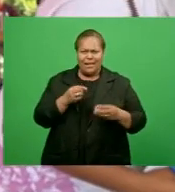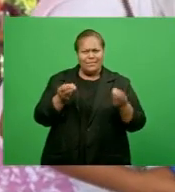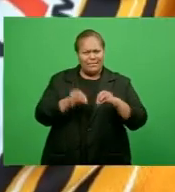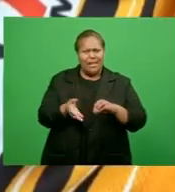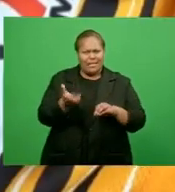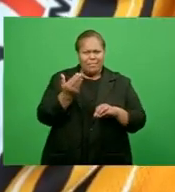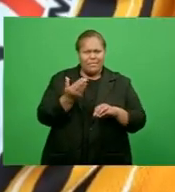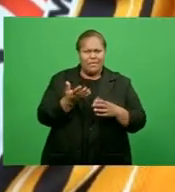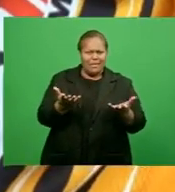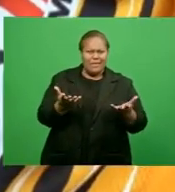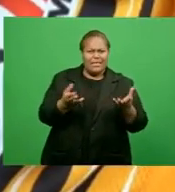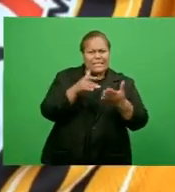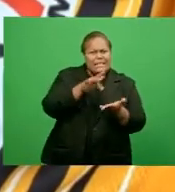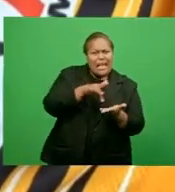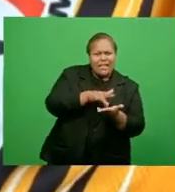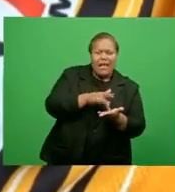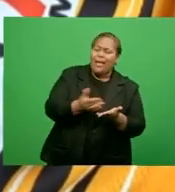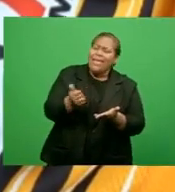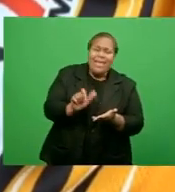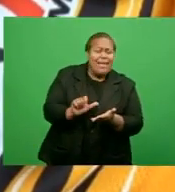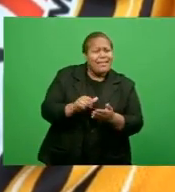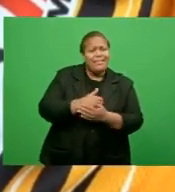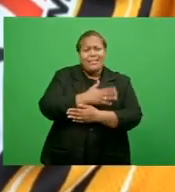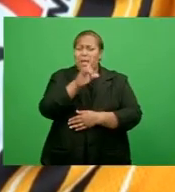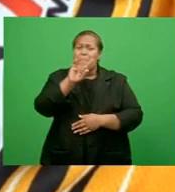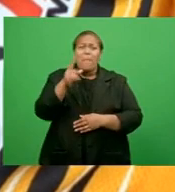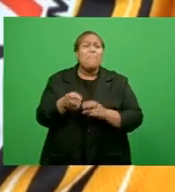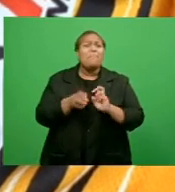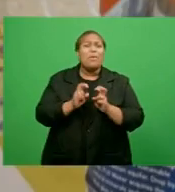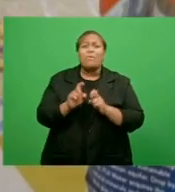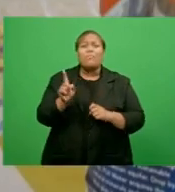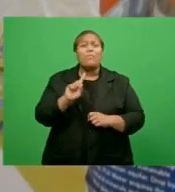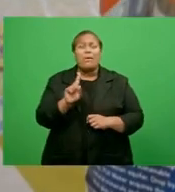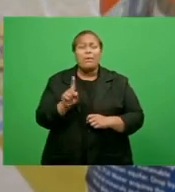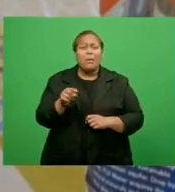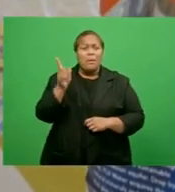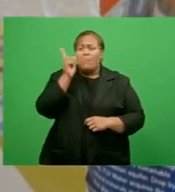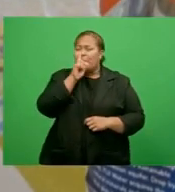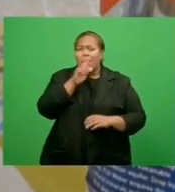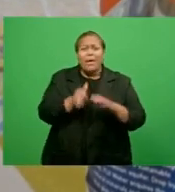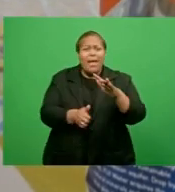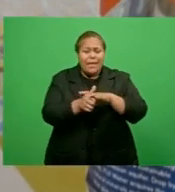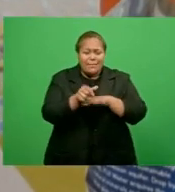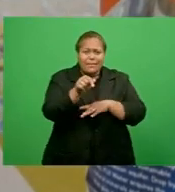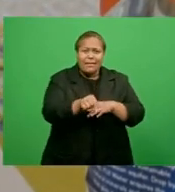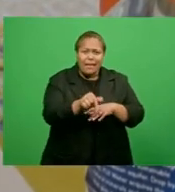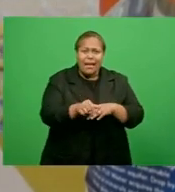day. The problem is you don't have the people who will access it and live longer.